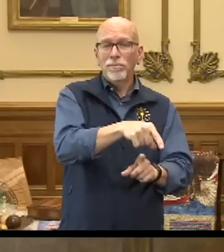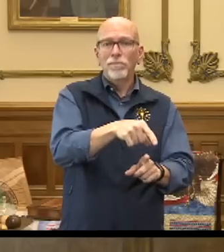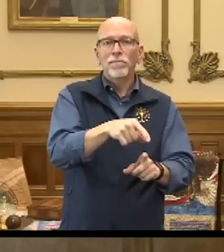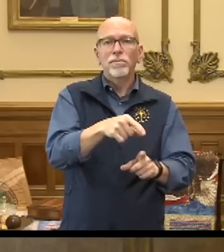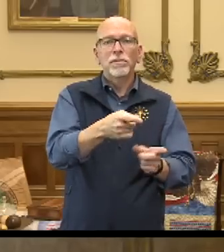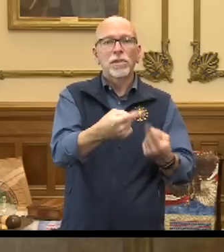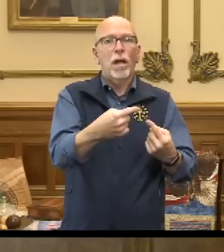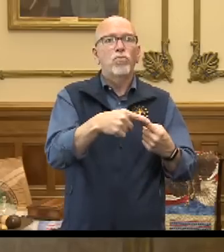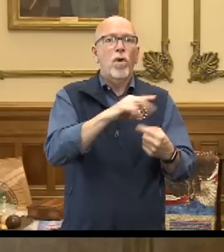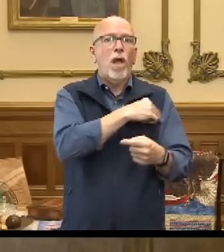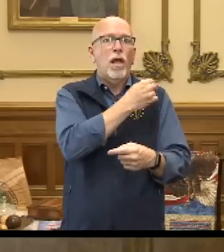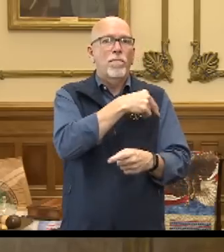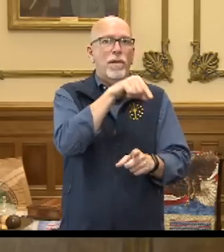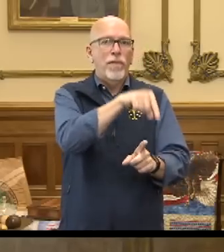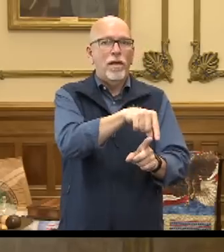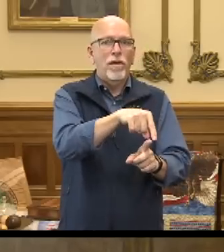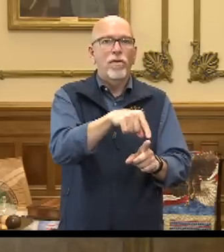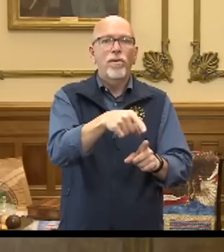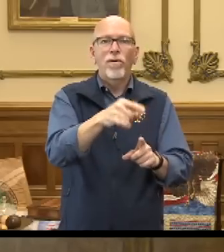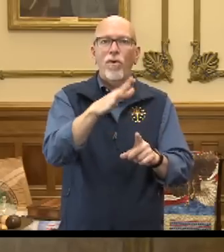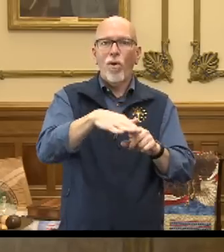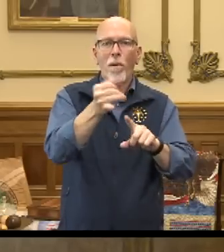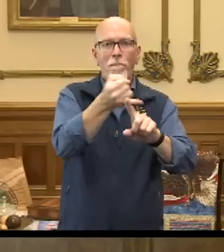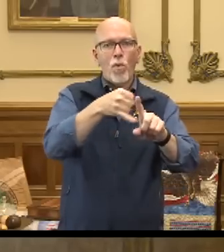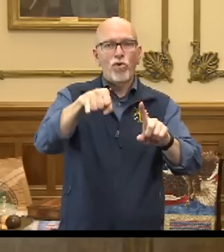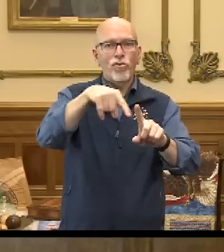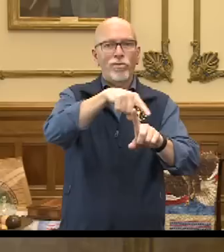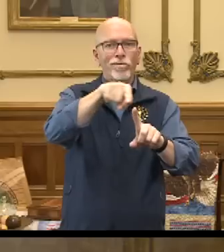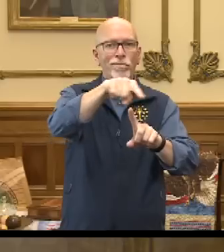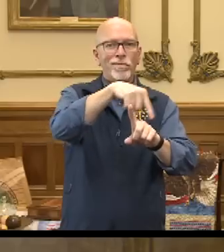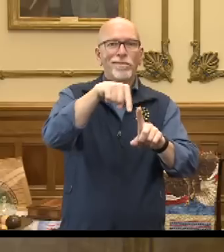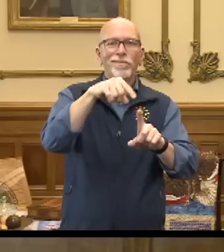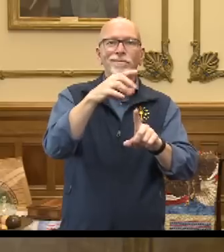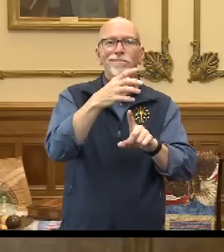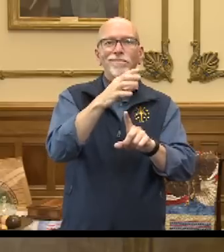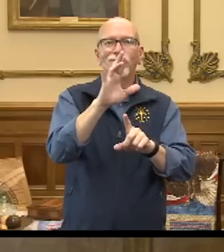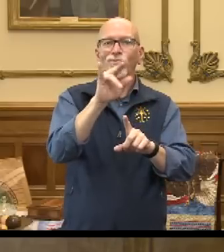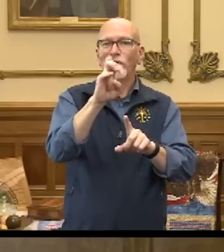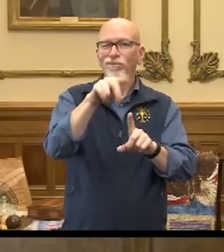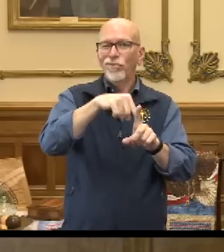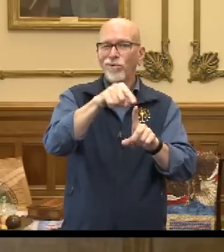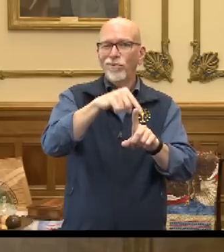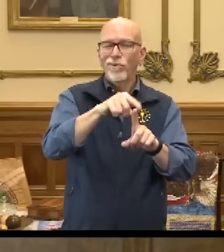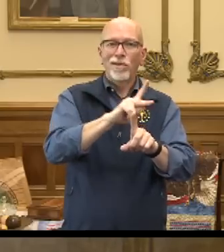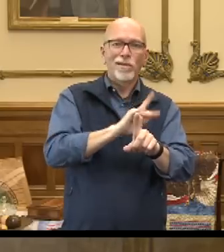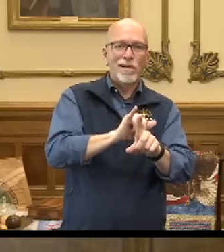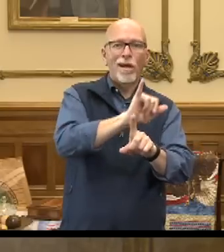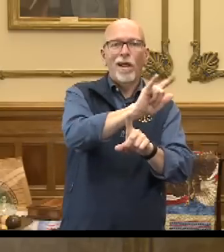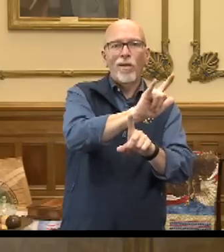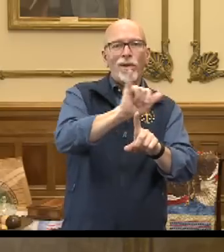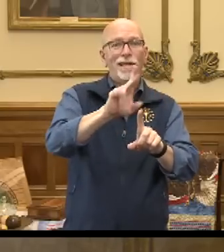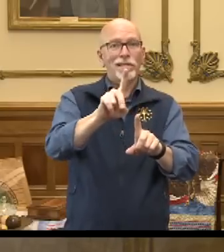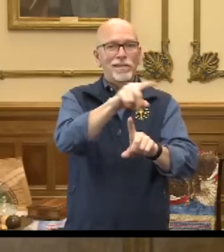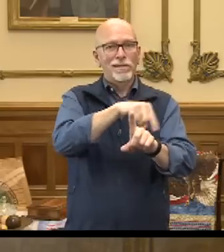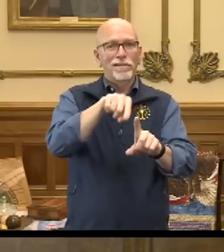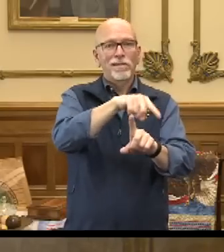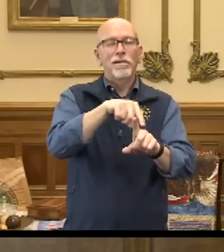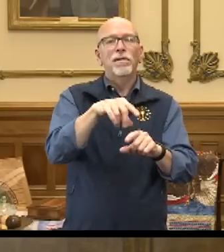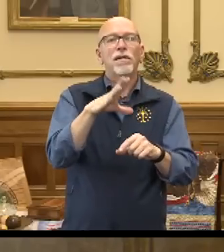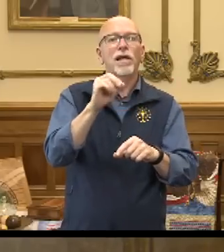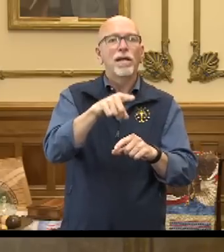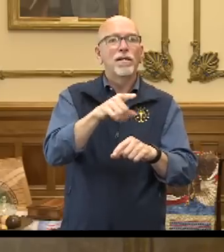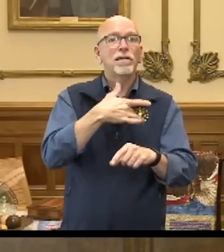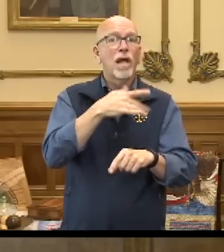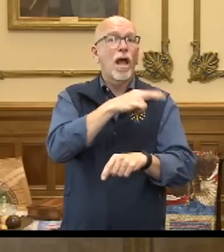to the hospitals there that border the river down there and are hospitalized oftentimes